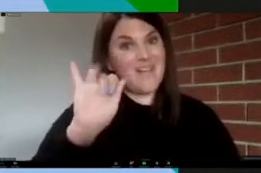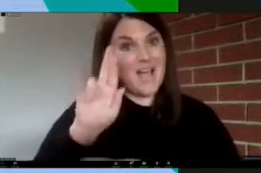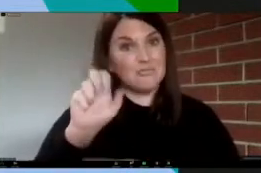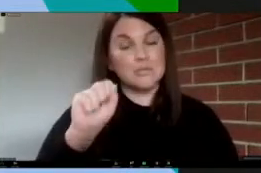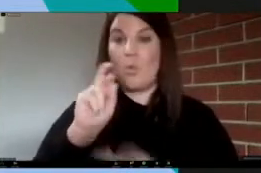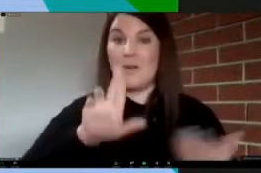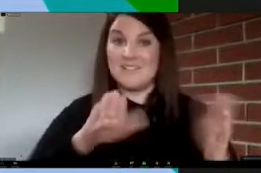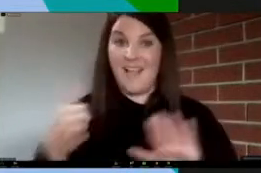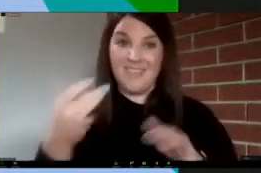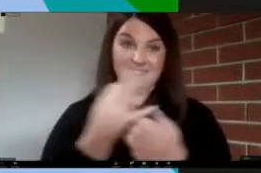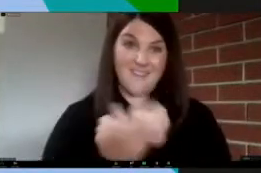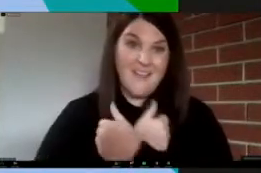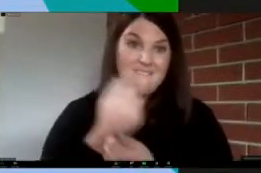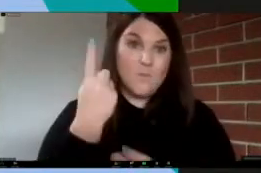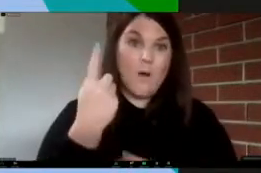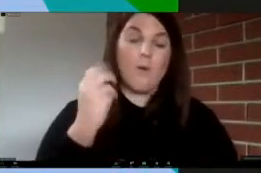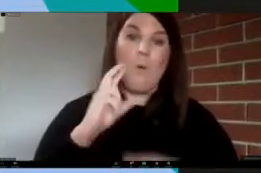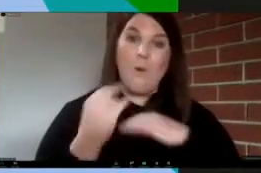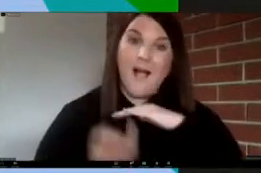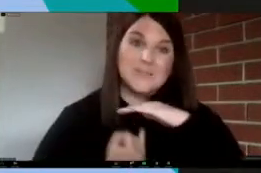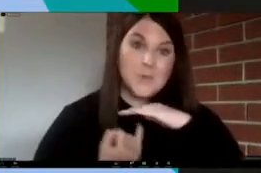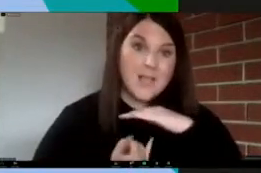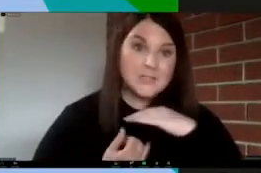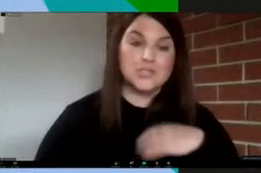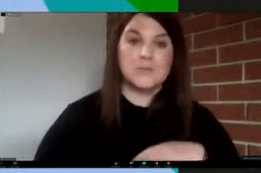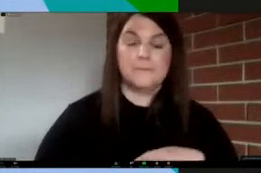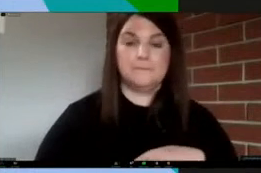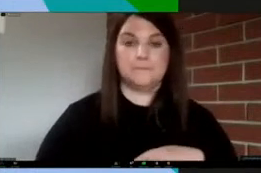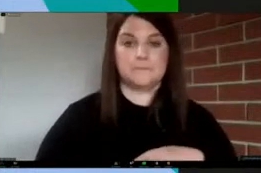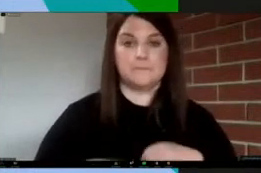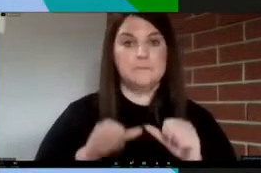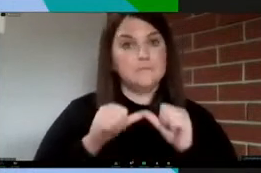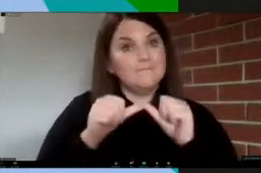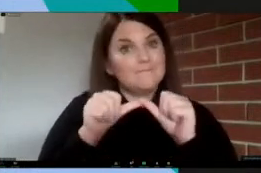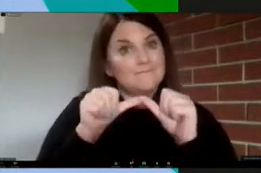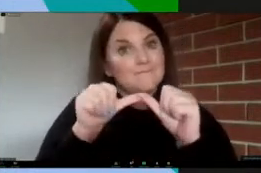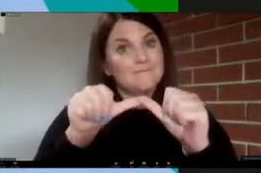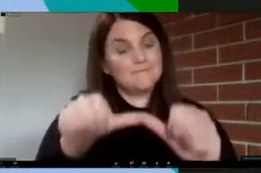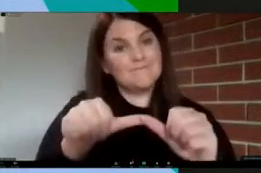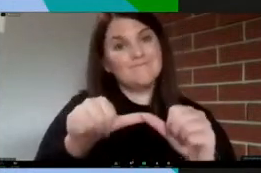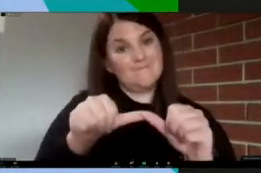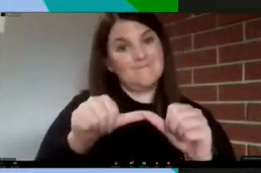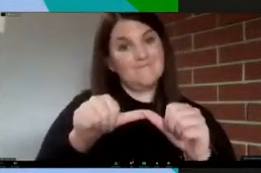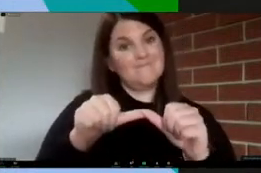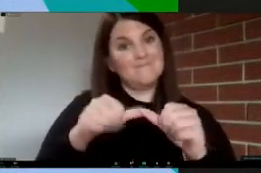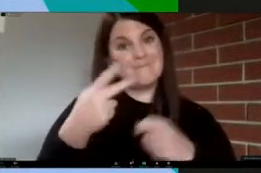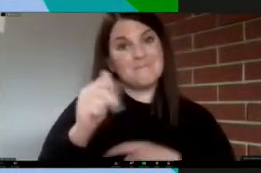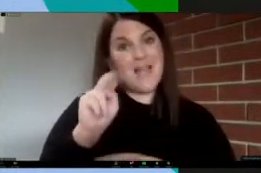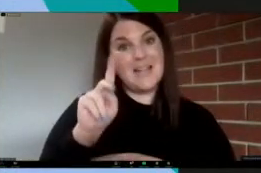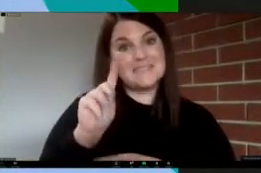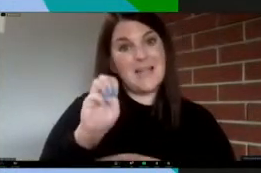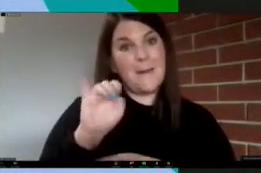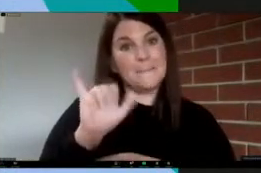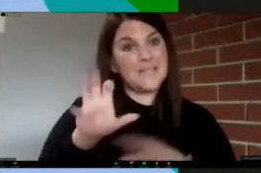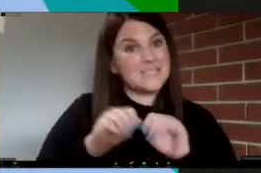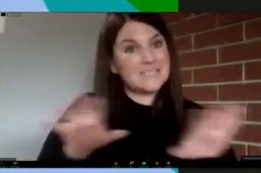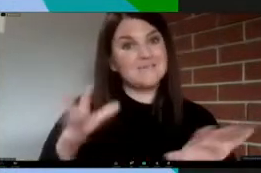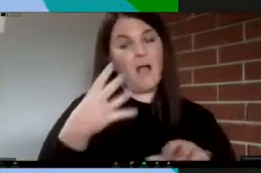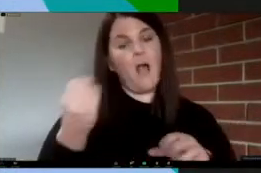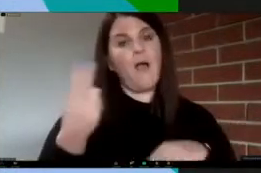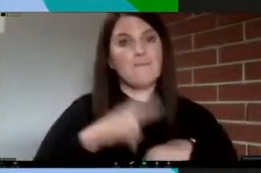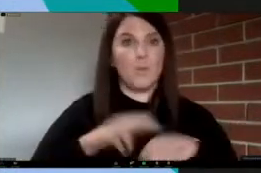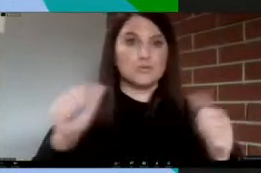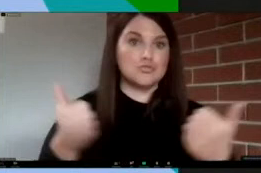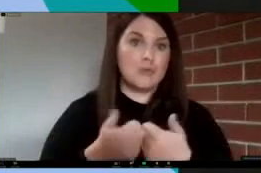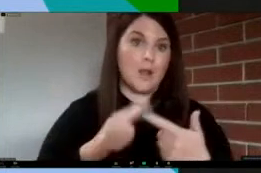prolonged isolation, the duration of the COVID-19 pandemic, and of course, the challenges to our economy and